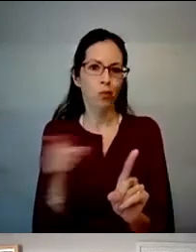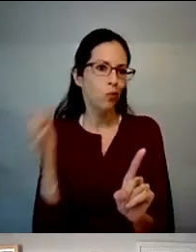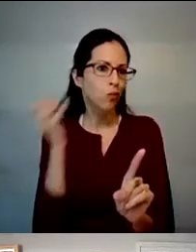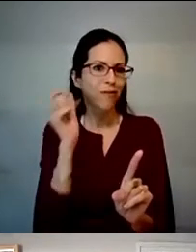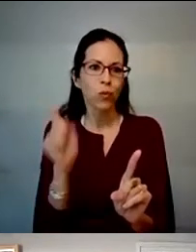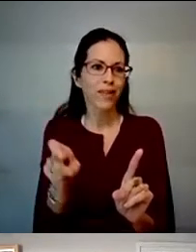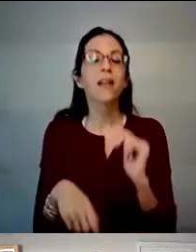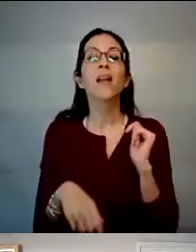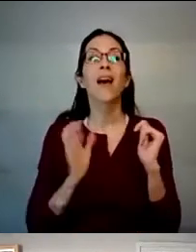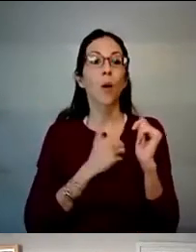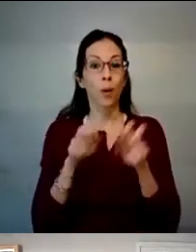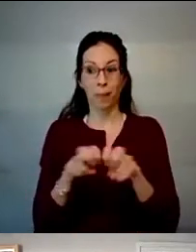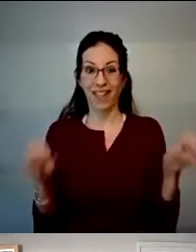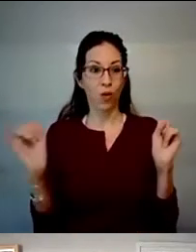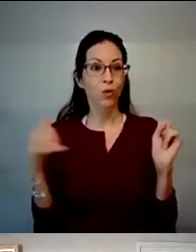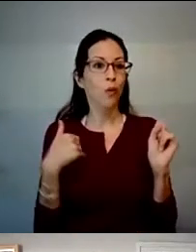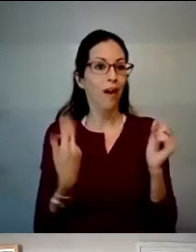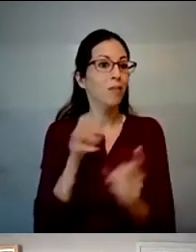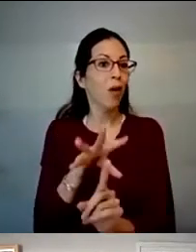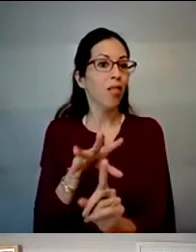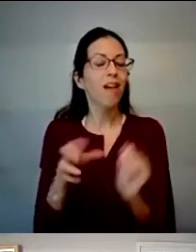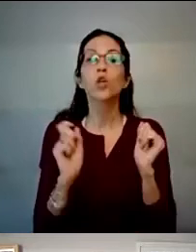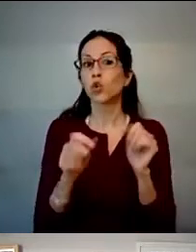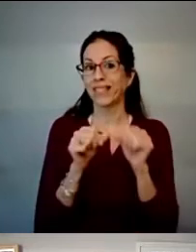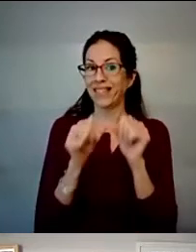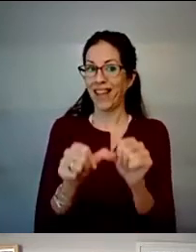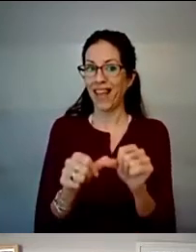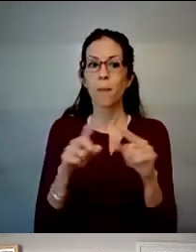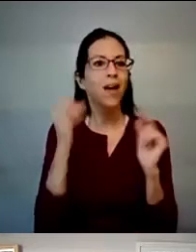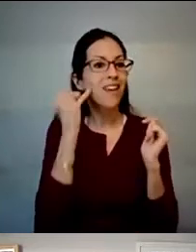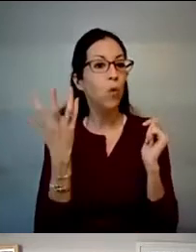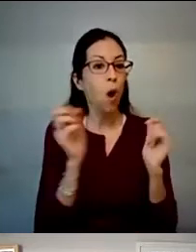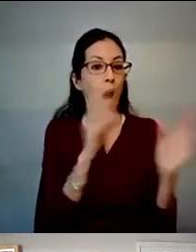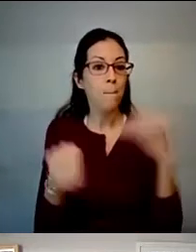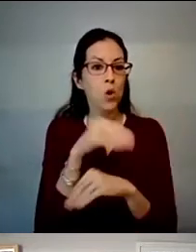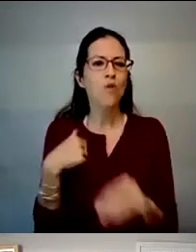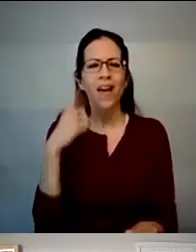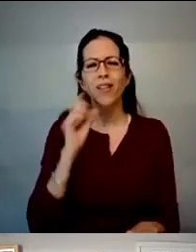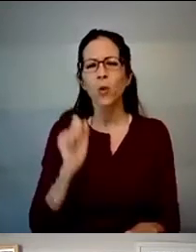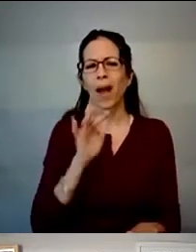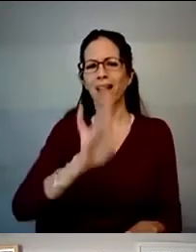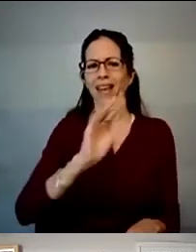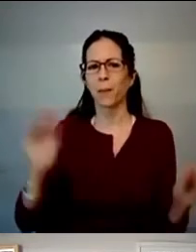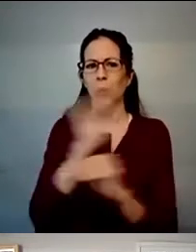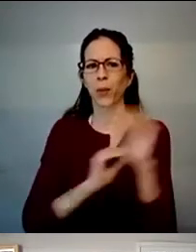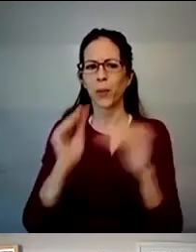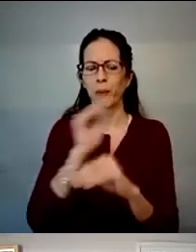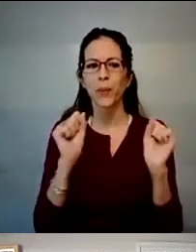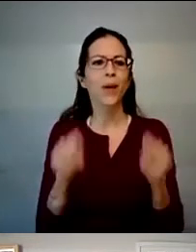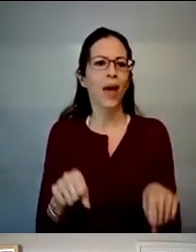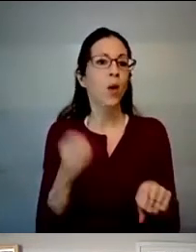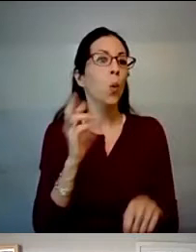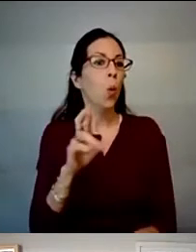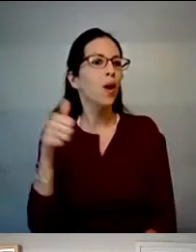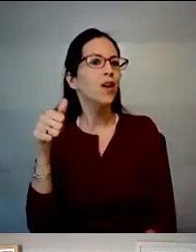all times. But if you wish to move them, I think you can click and drag them across your screen to a different place or pin them yourself in a